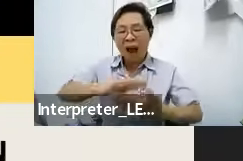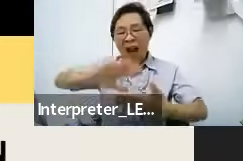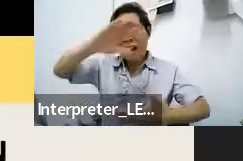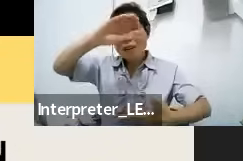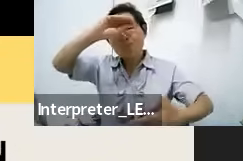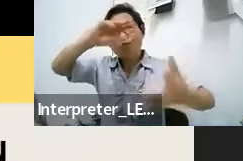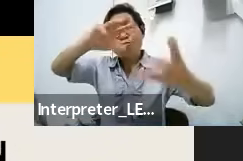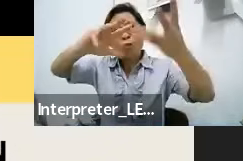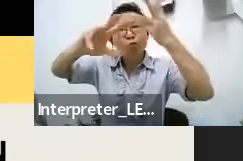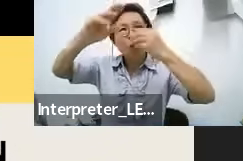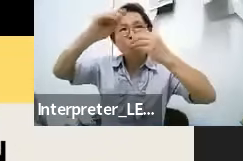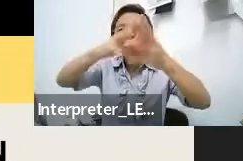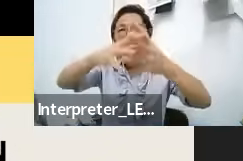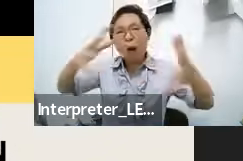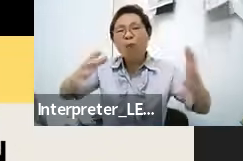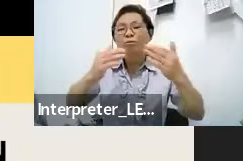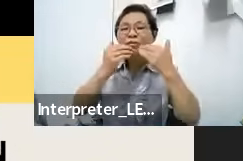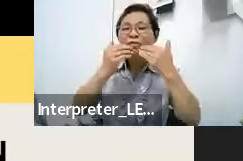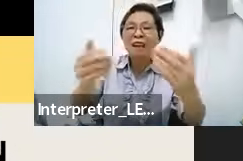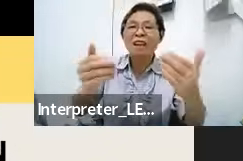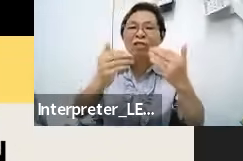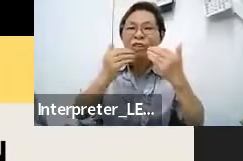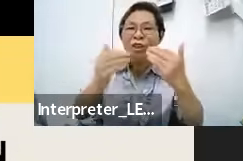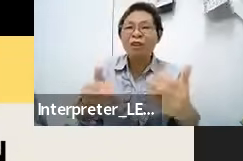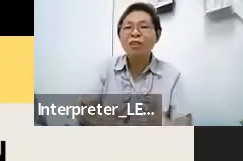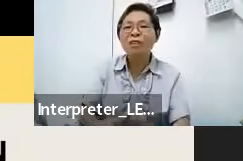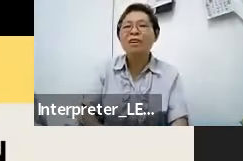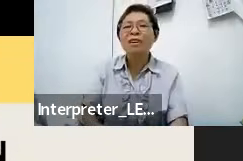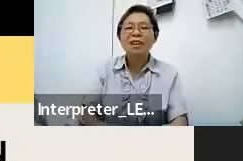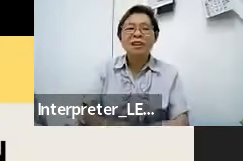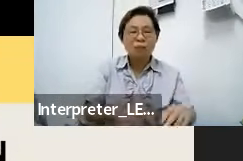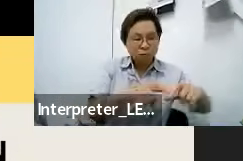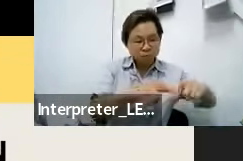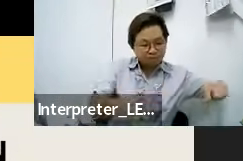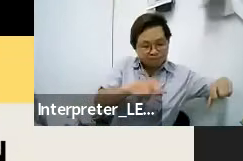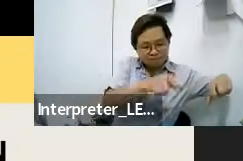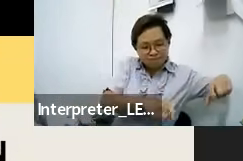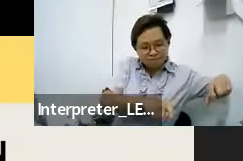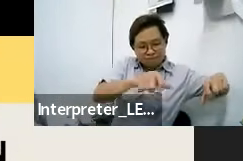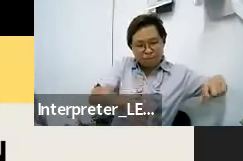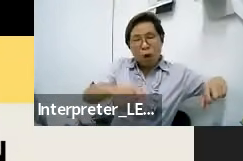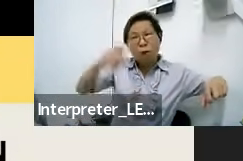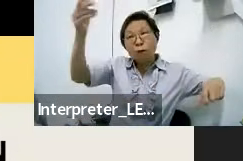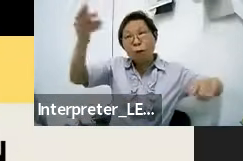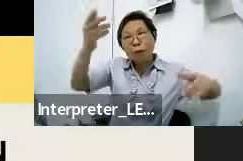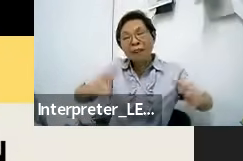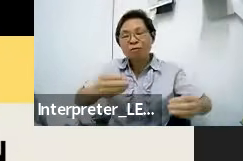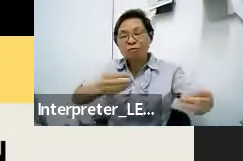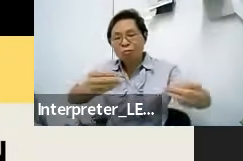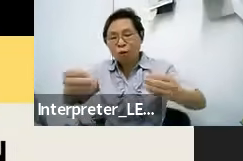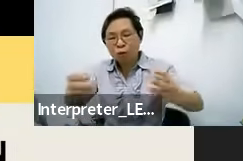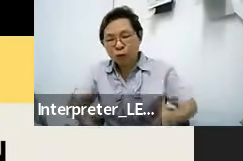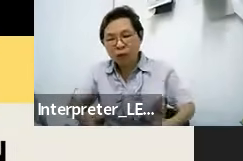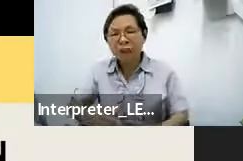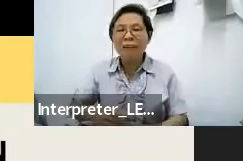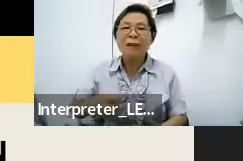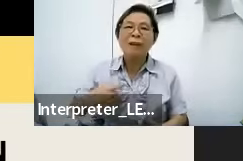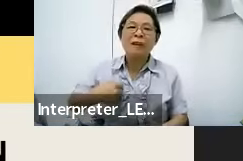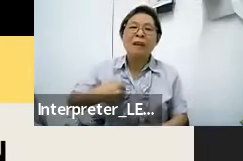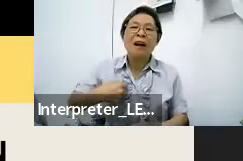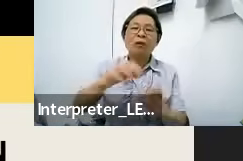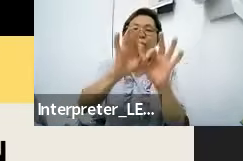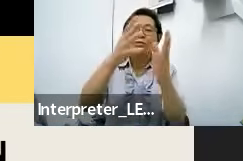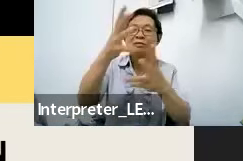it. Thank you very much to our panel speakers, our moderator, our sign